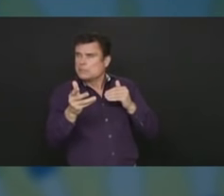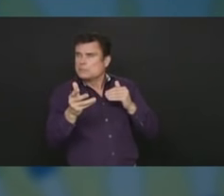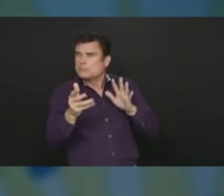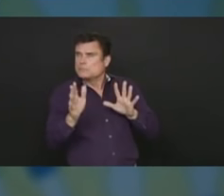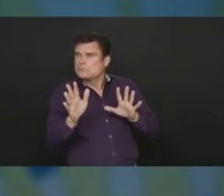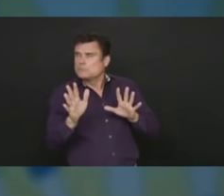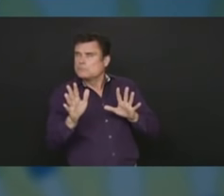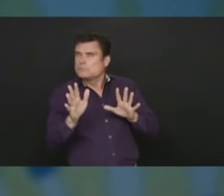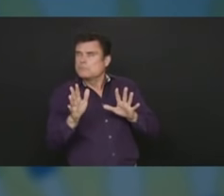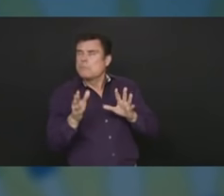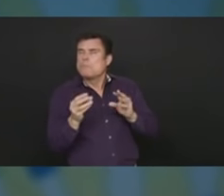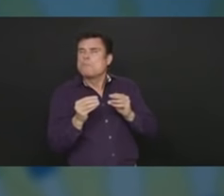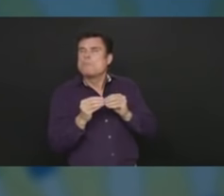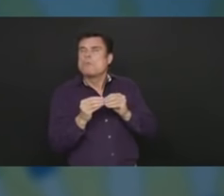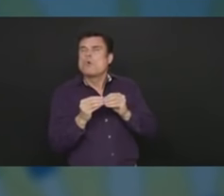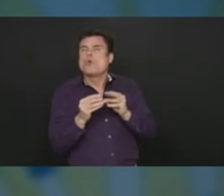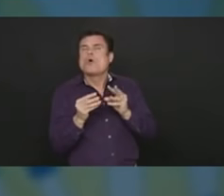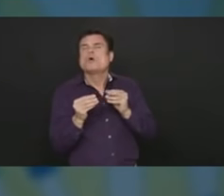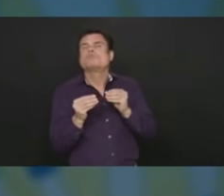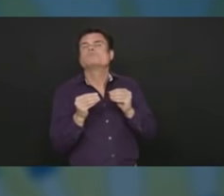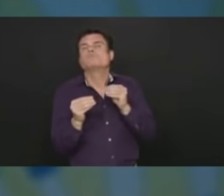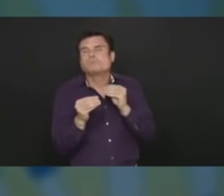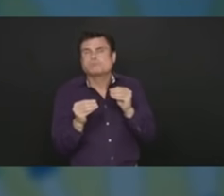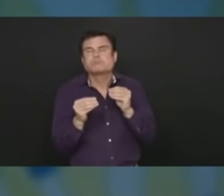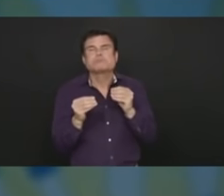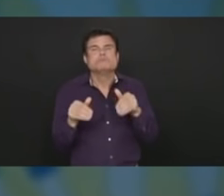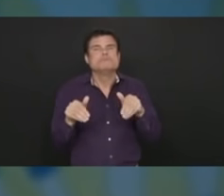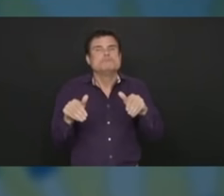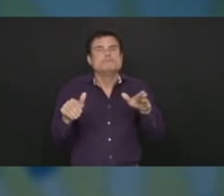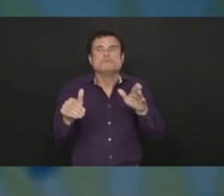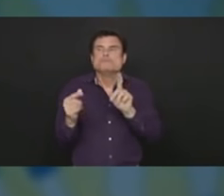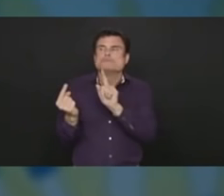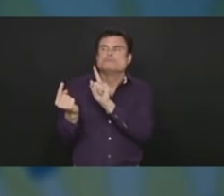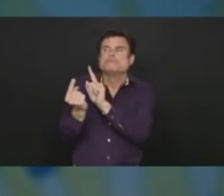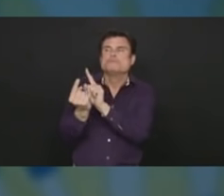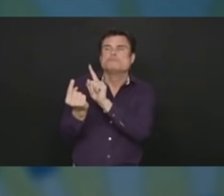So that is what we are basing our goals on for going forward.